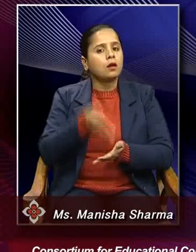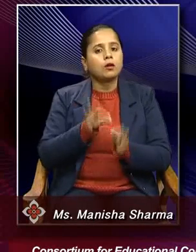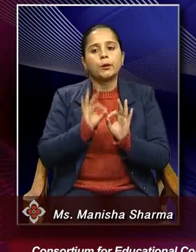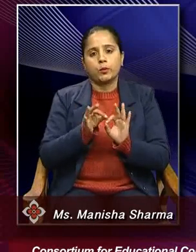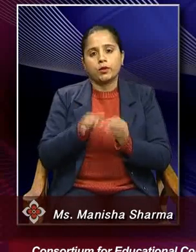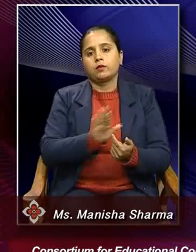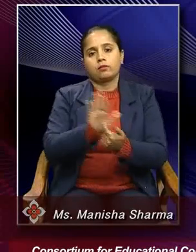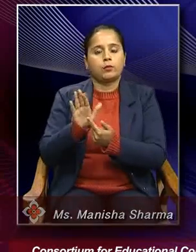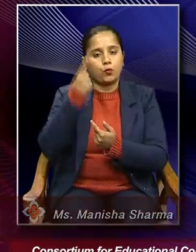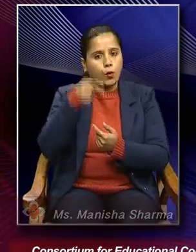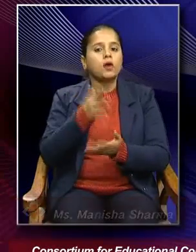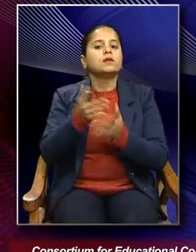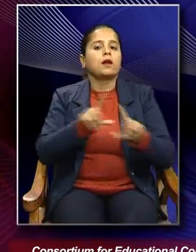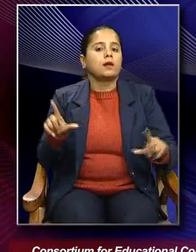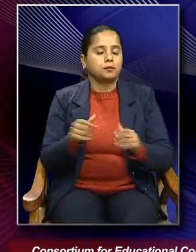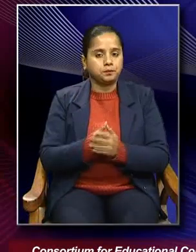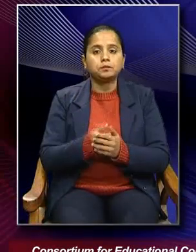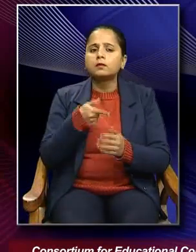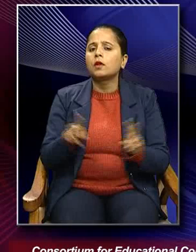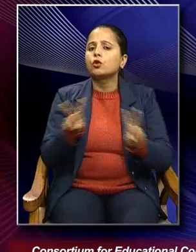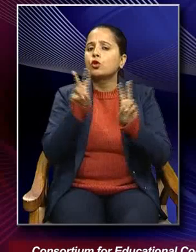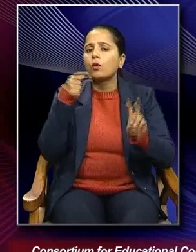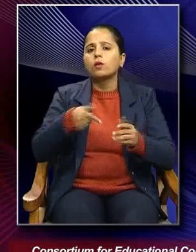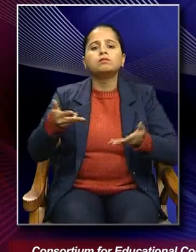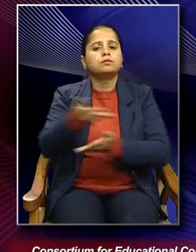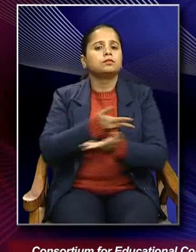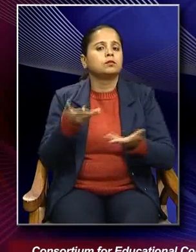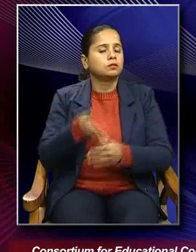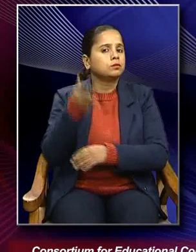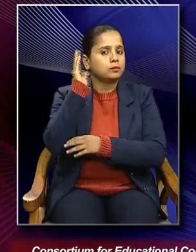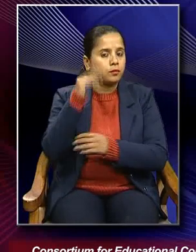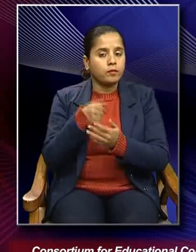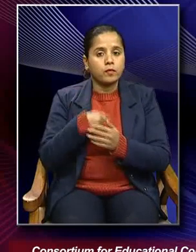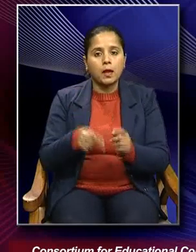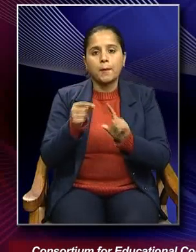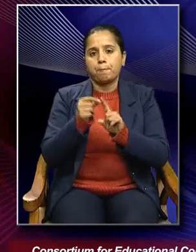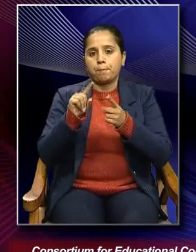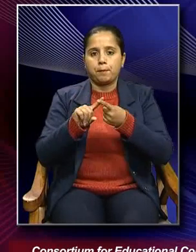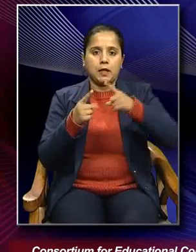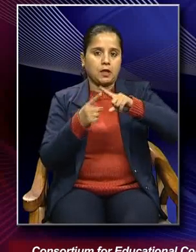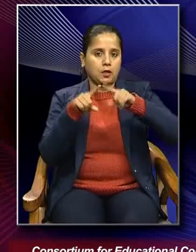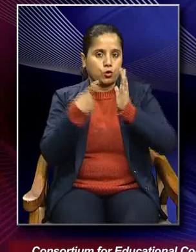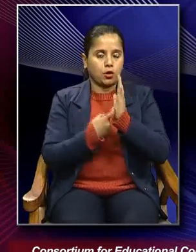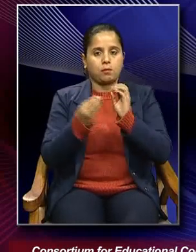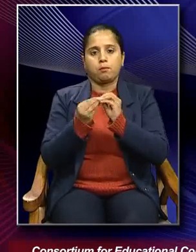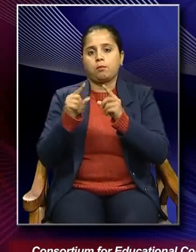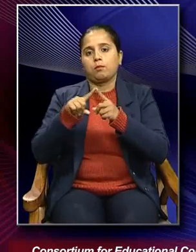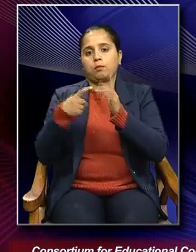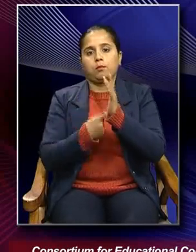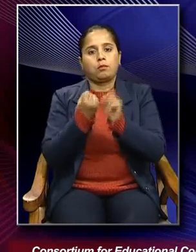interpret the lecture in sign language. The topic for discussion for today's lecture is Peter Berger's construction of social